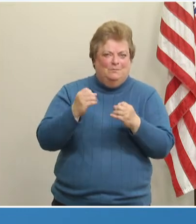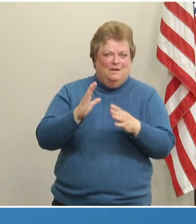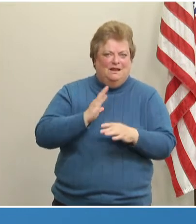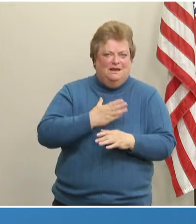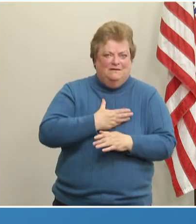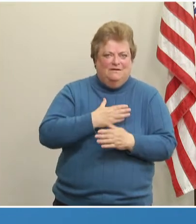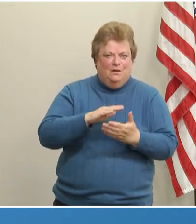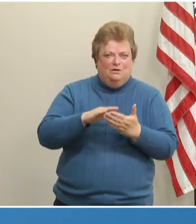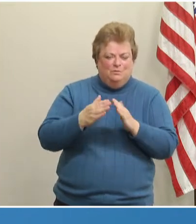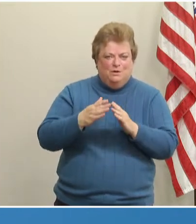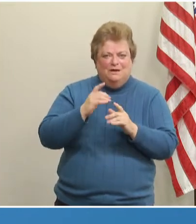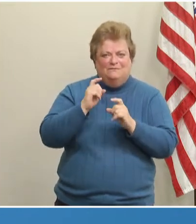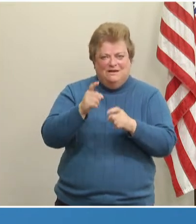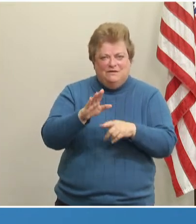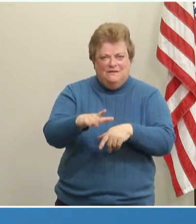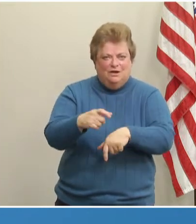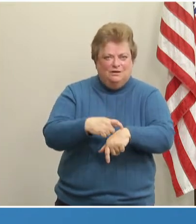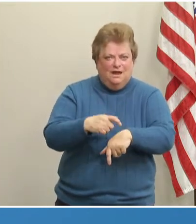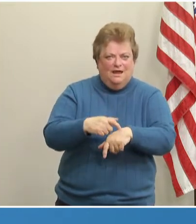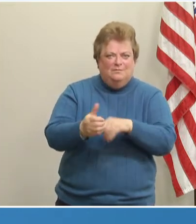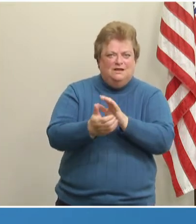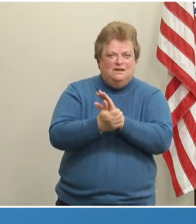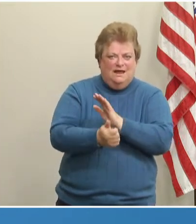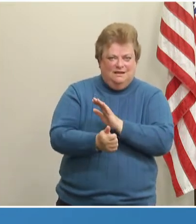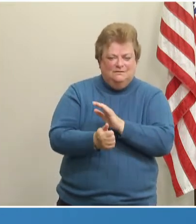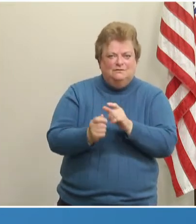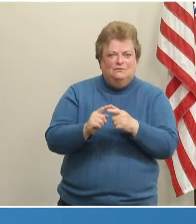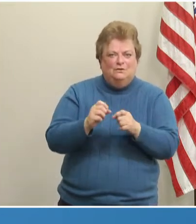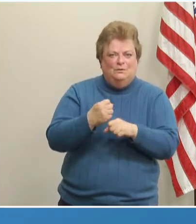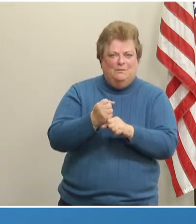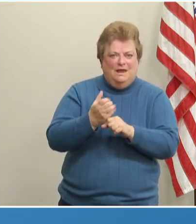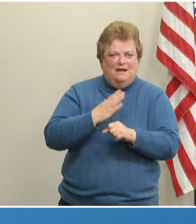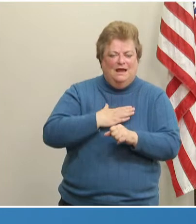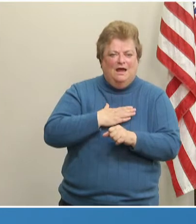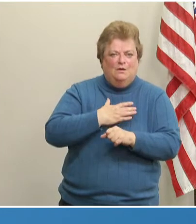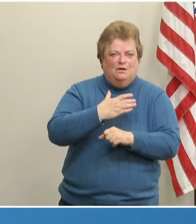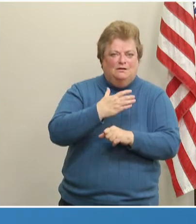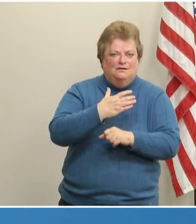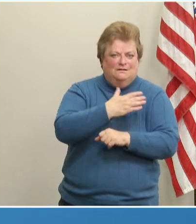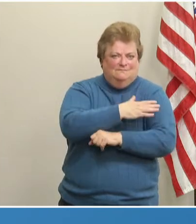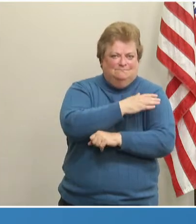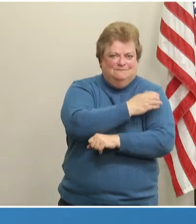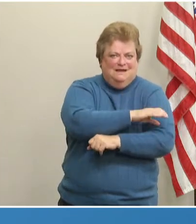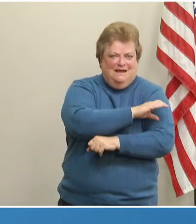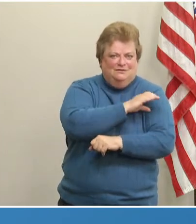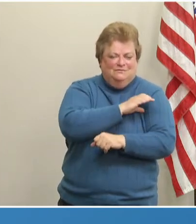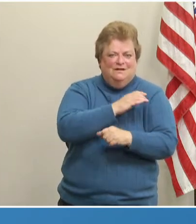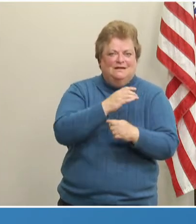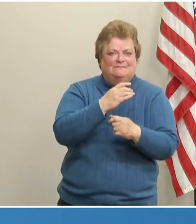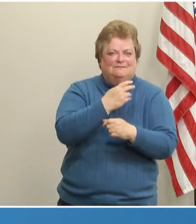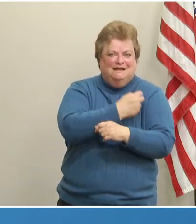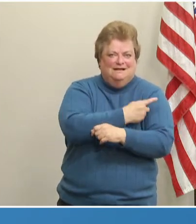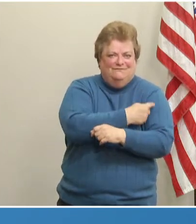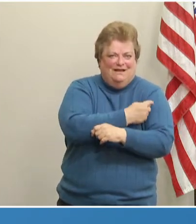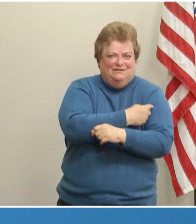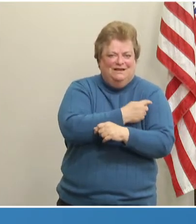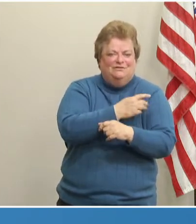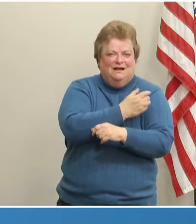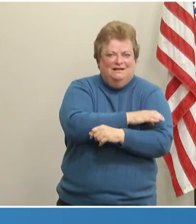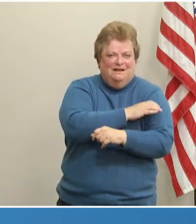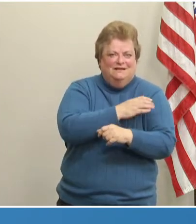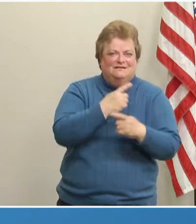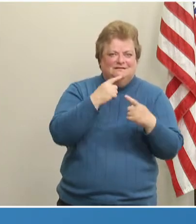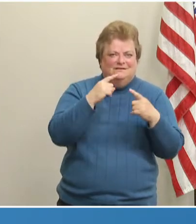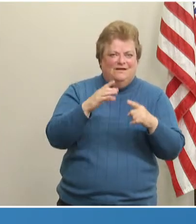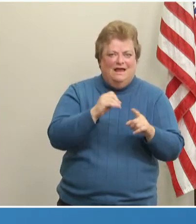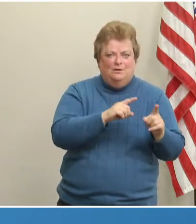who have dedicated their time and talents to make our local vaccination clinics so successful. And whereas